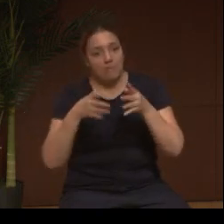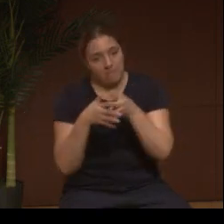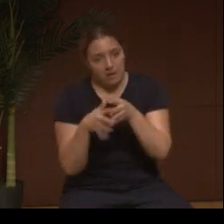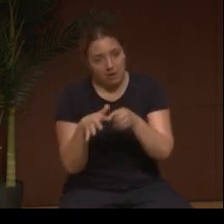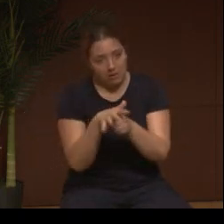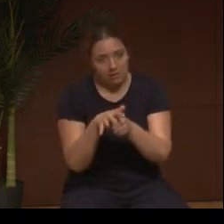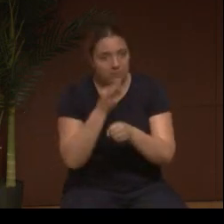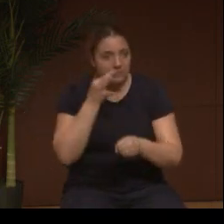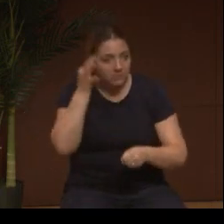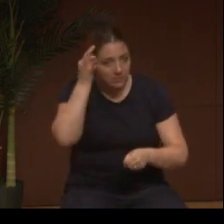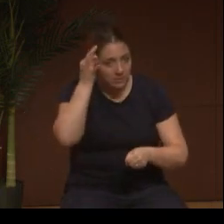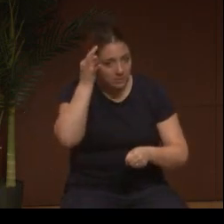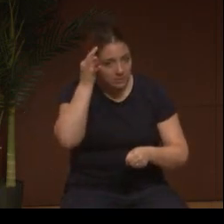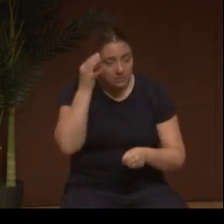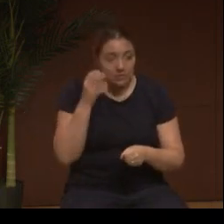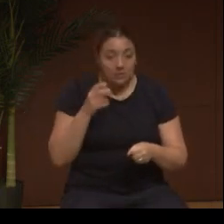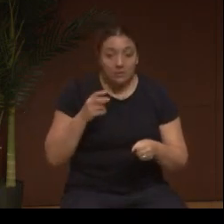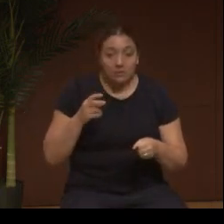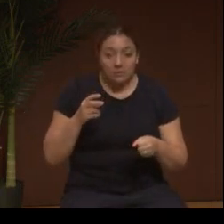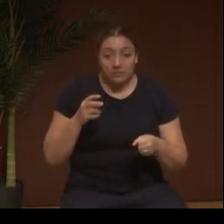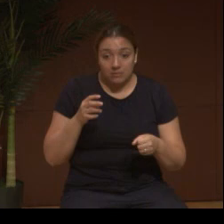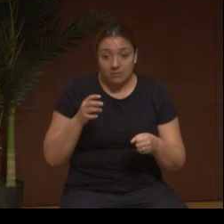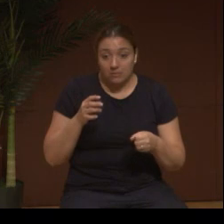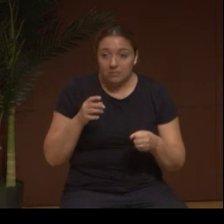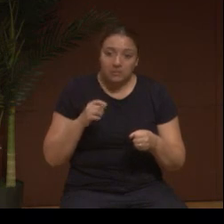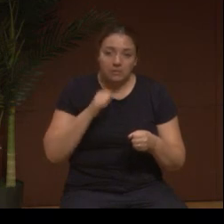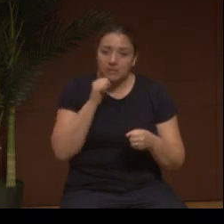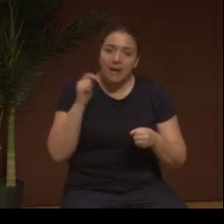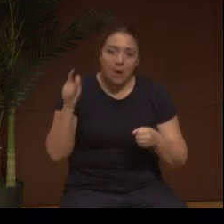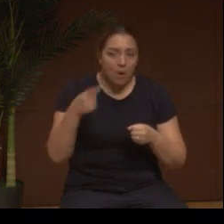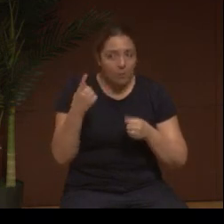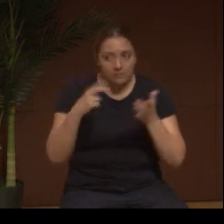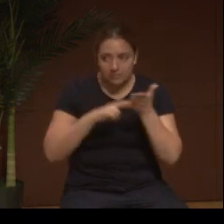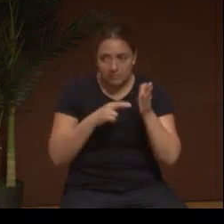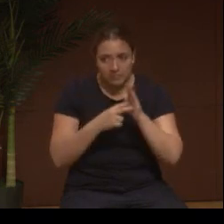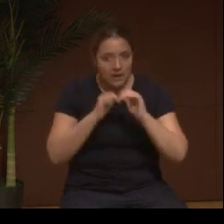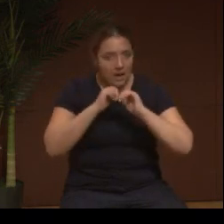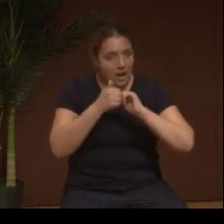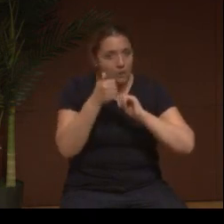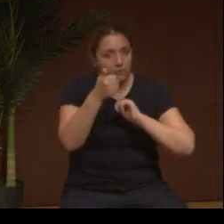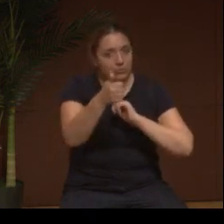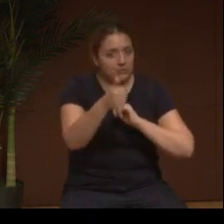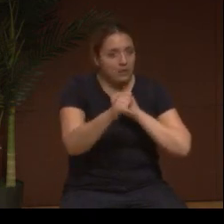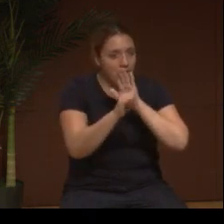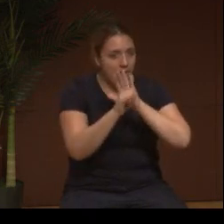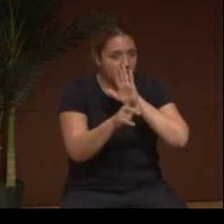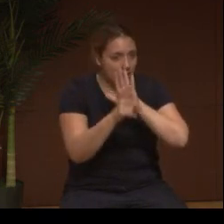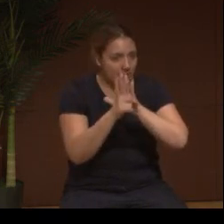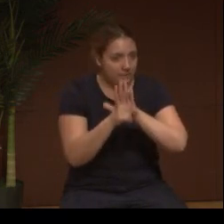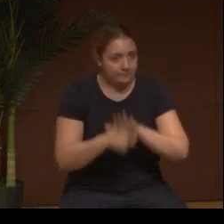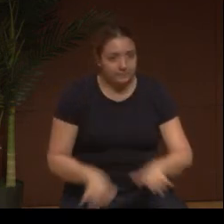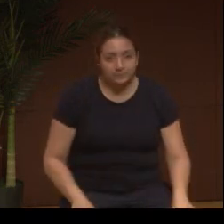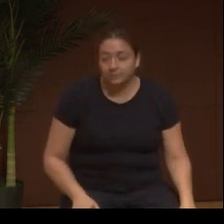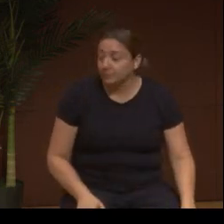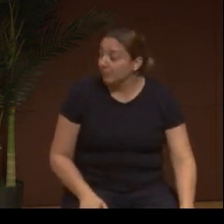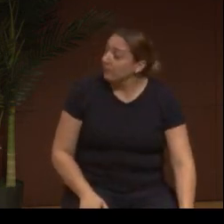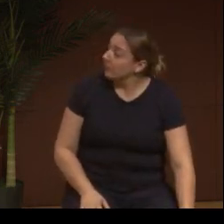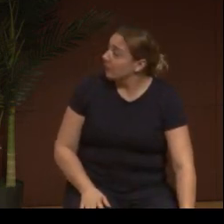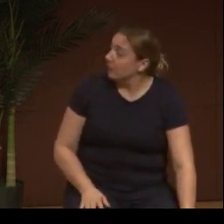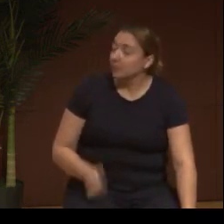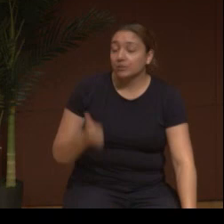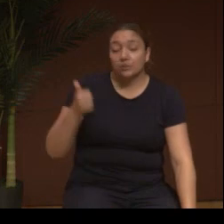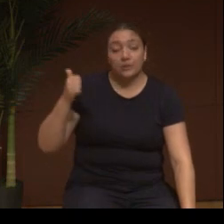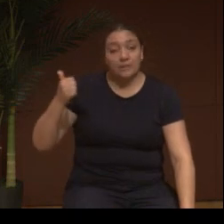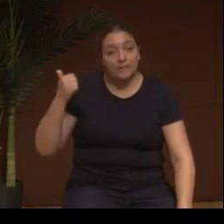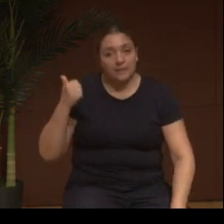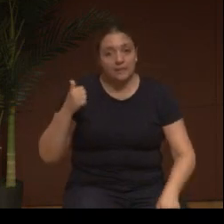not necessarily indicative of how you self-identify. It's a whole nother topic. Okay, so in this bar chart, which